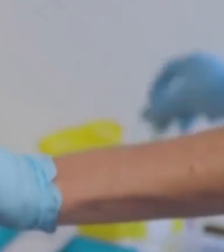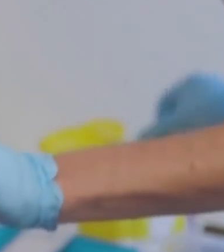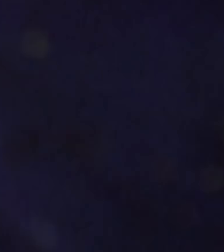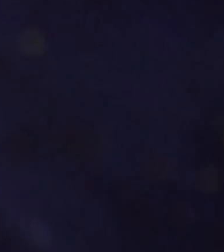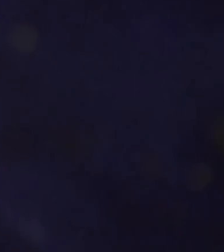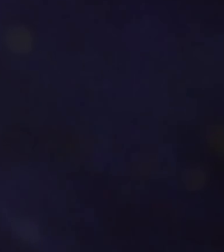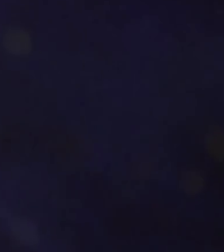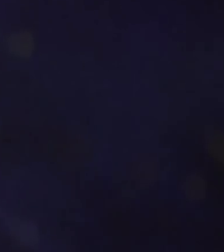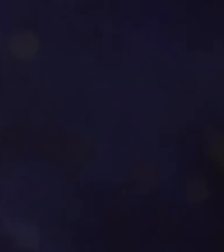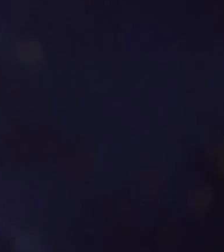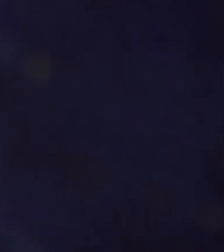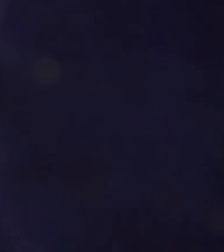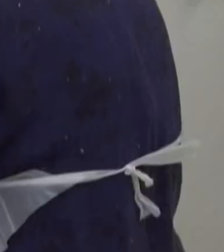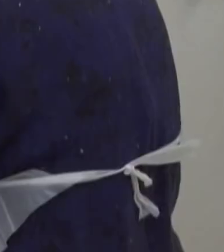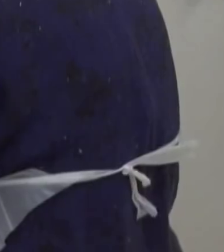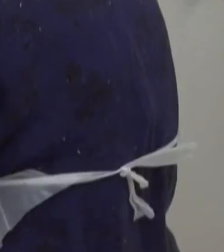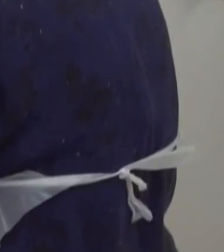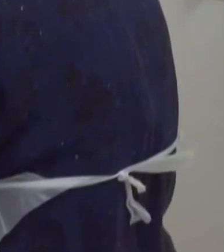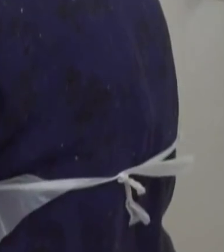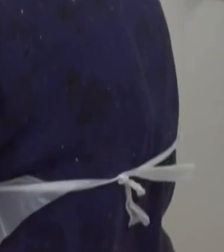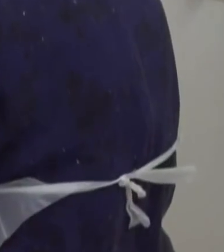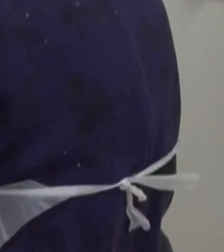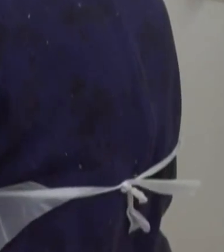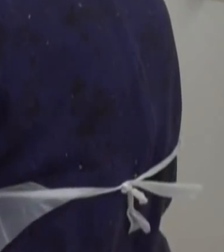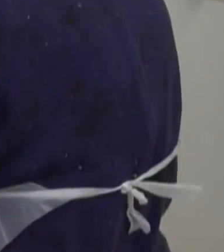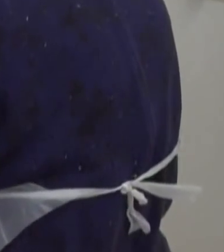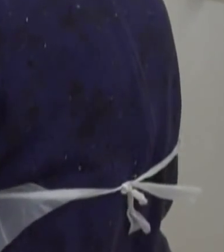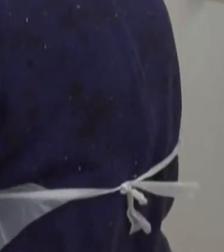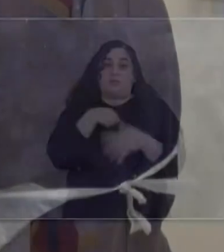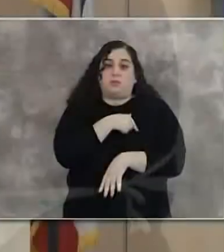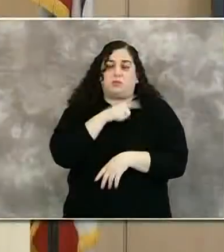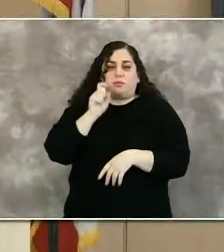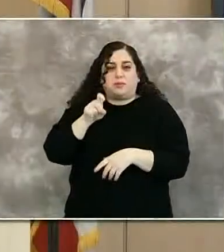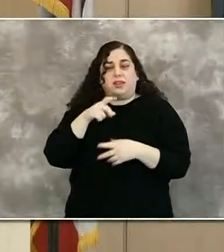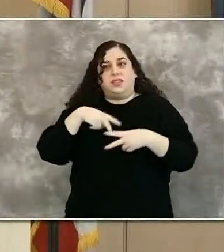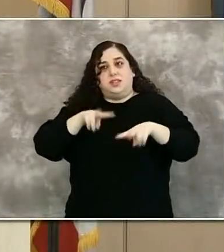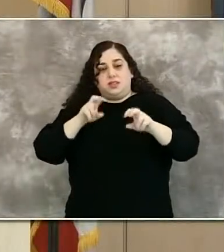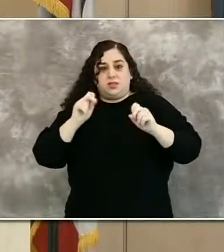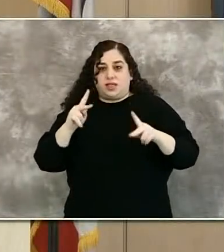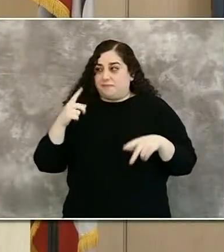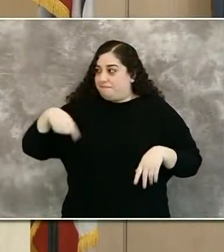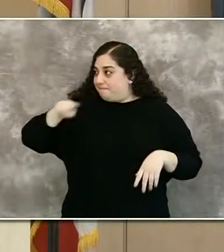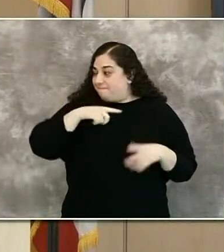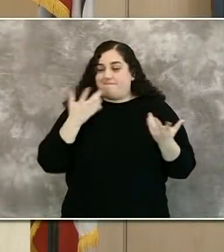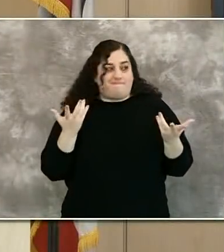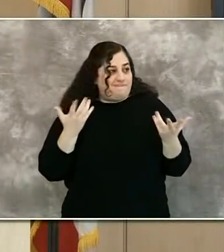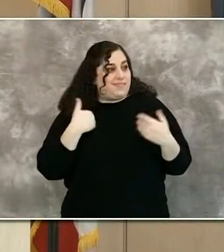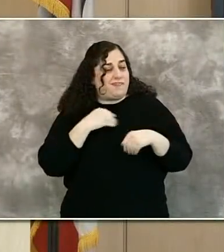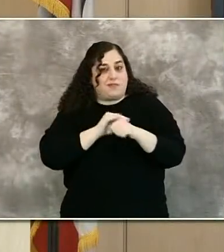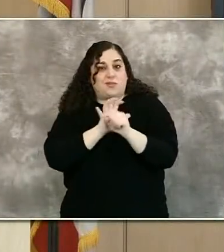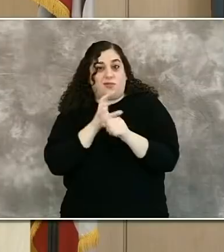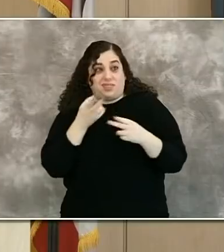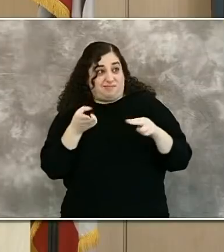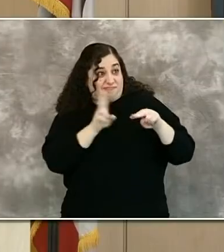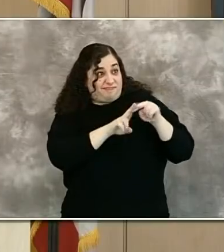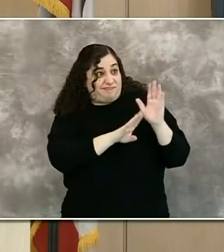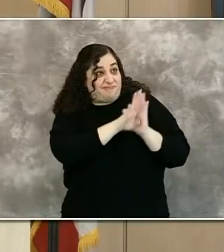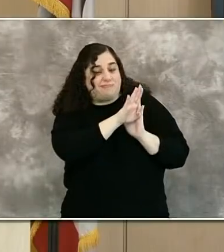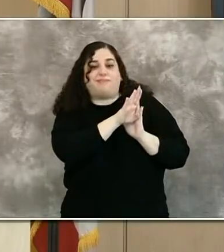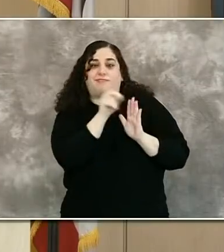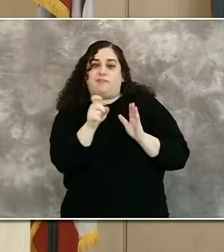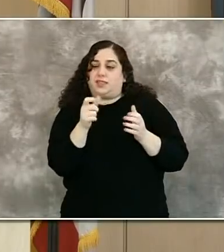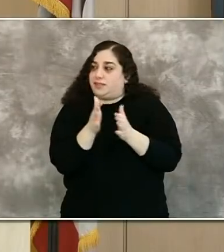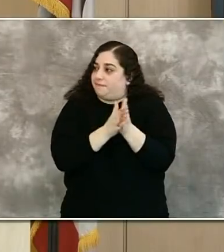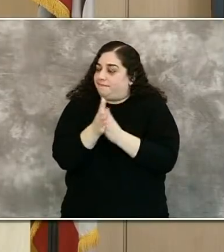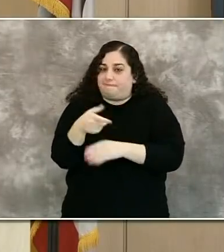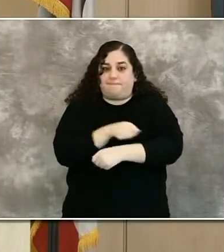last time to control the spread before a vaccine is ready. We know what we need to do. Wear the mask, physically